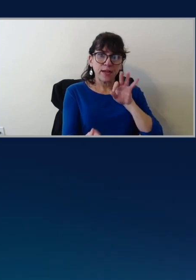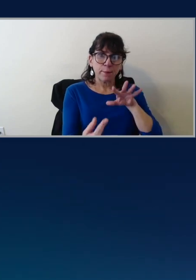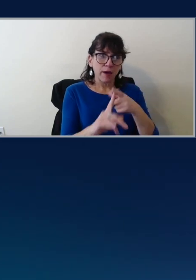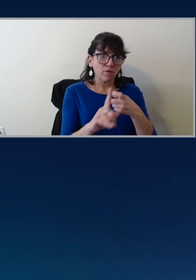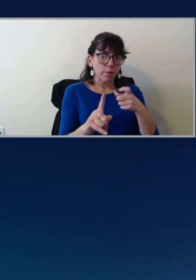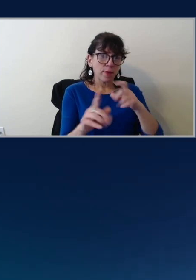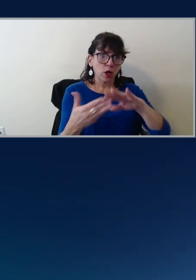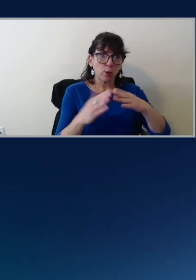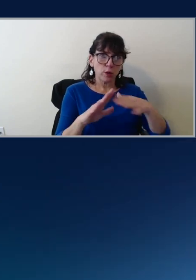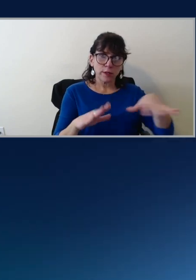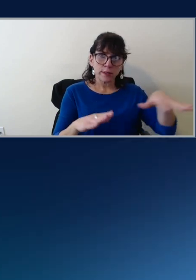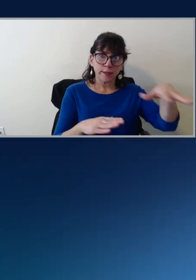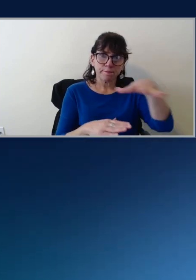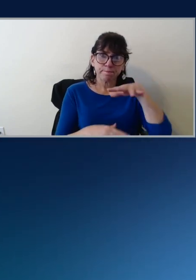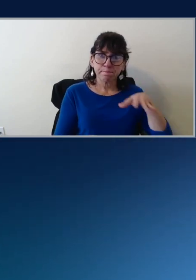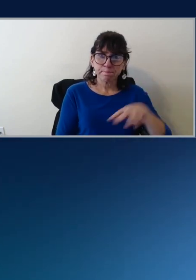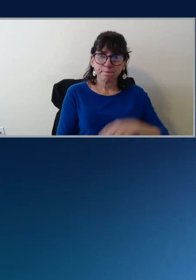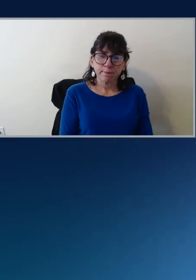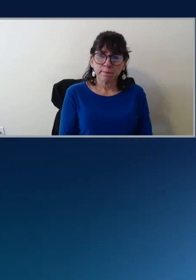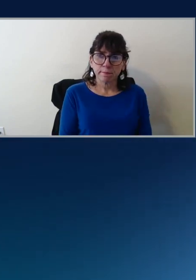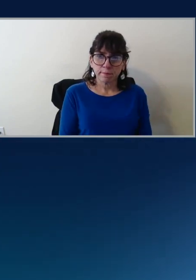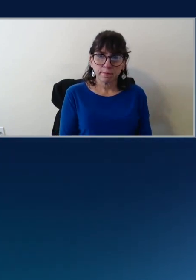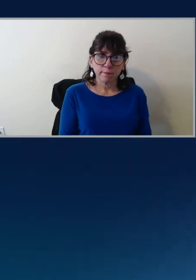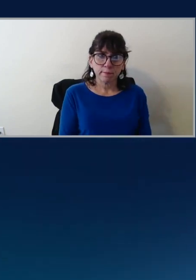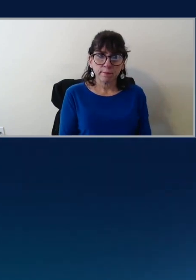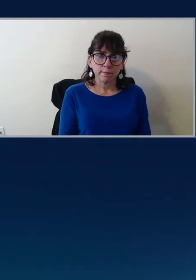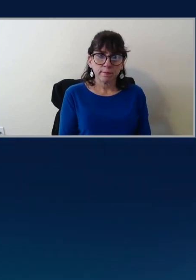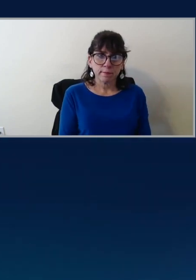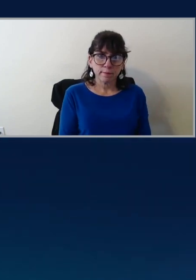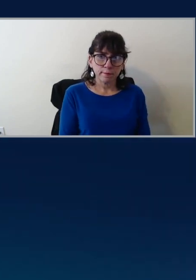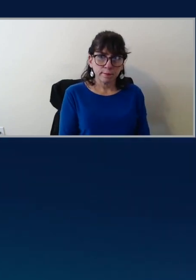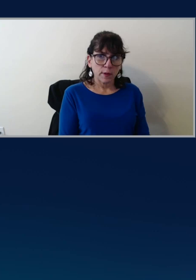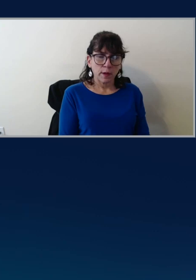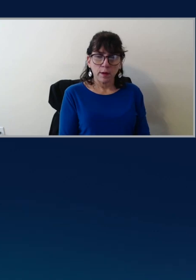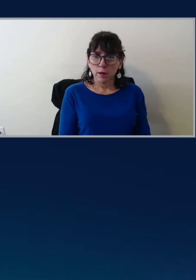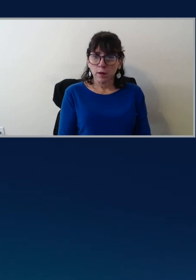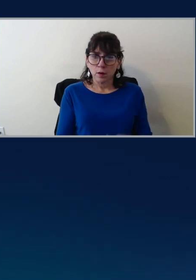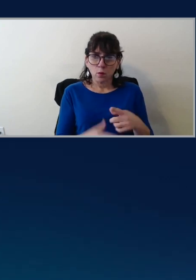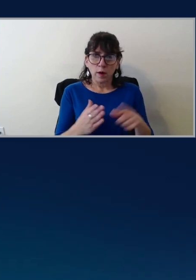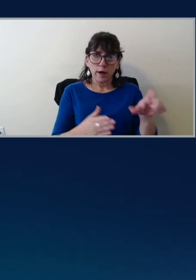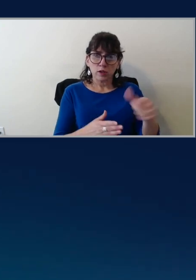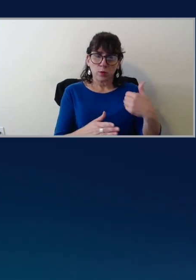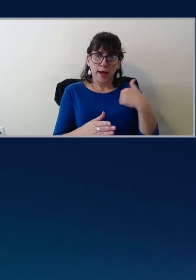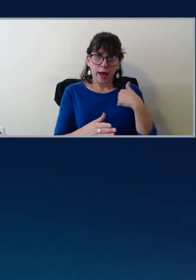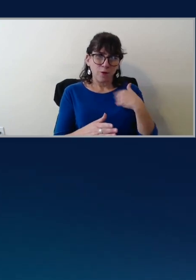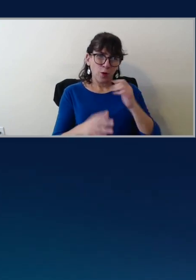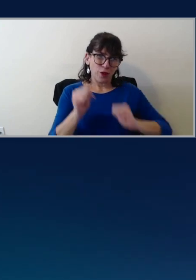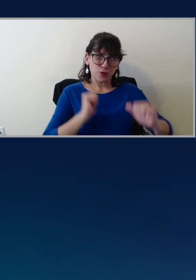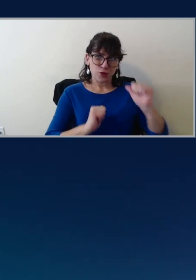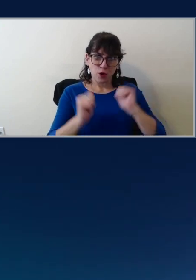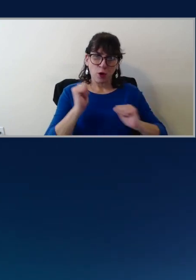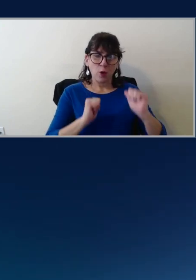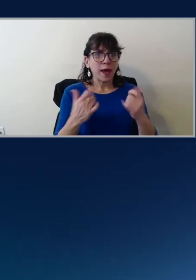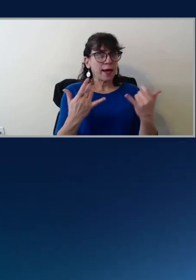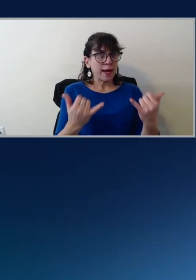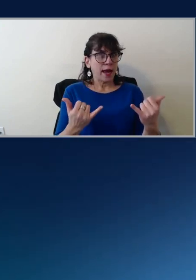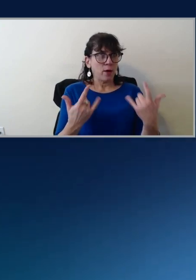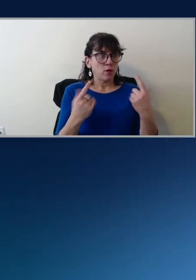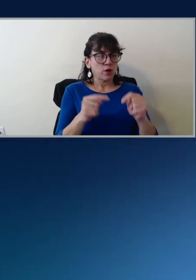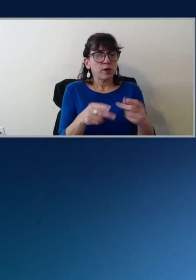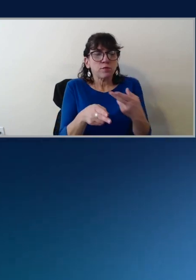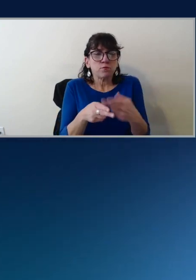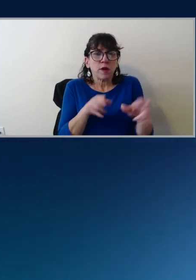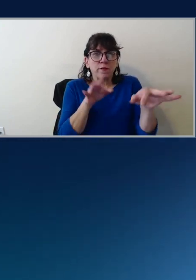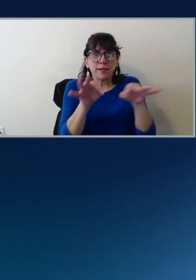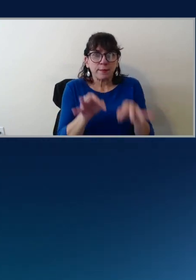Yeah. Amazing. So what else do we have in the demo? Sure. Yeah. So now, I just thought to give some brief about